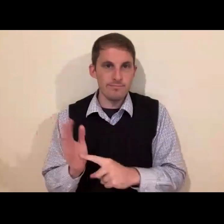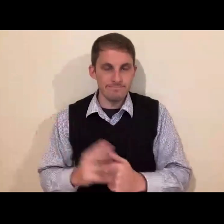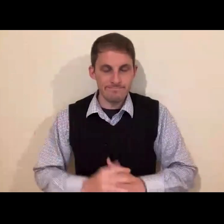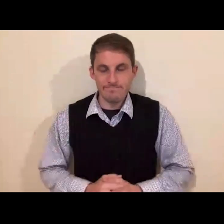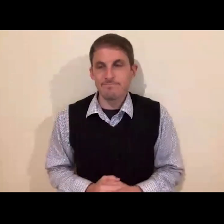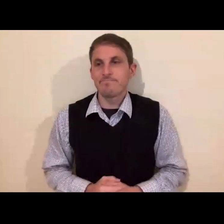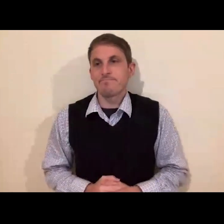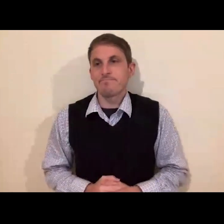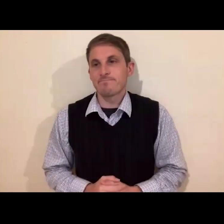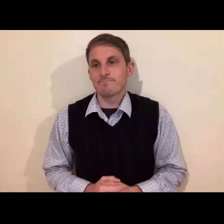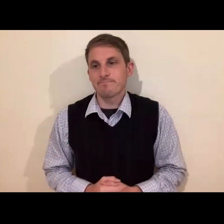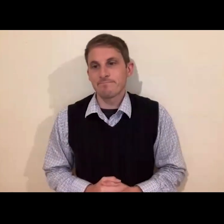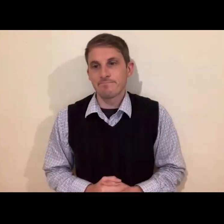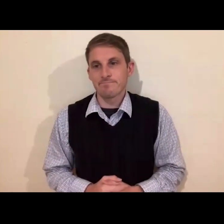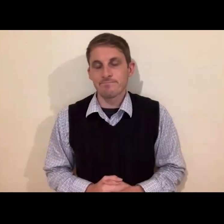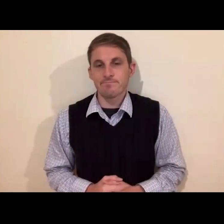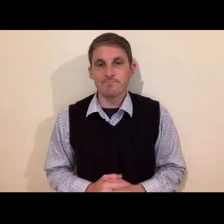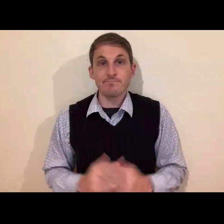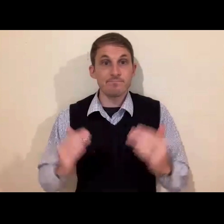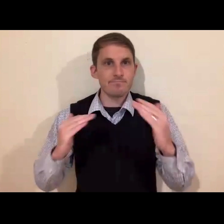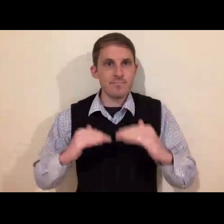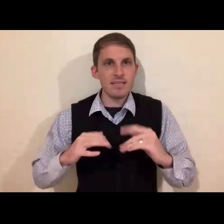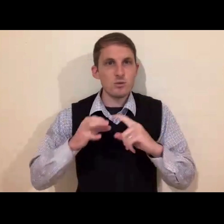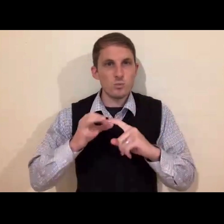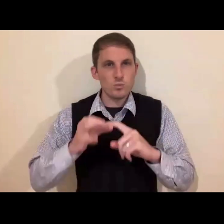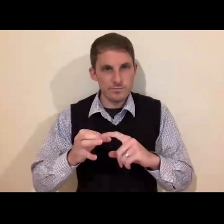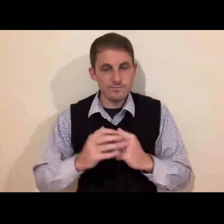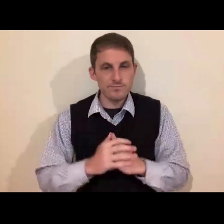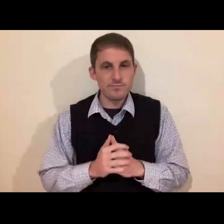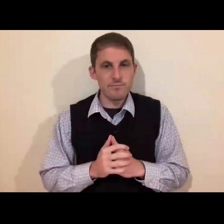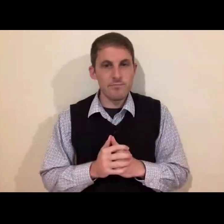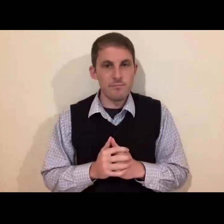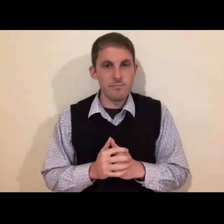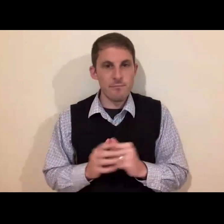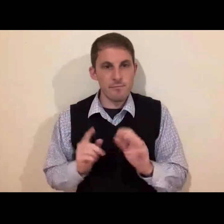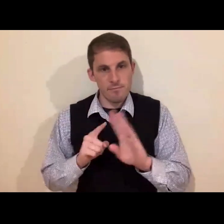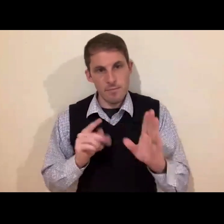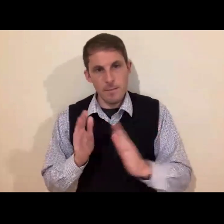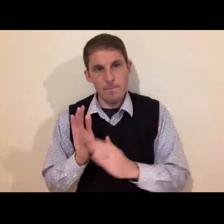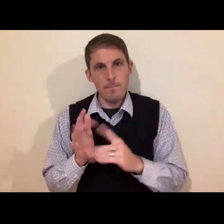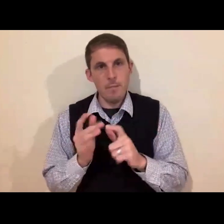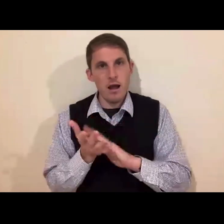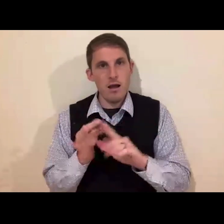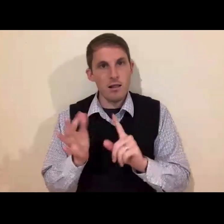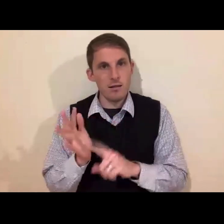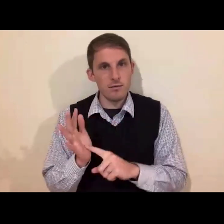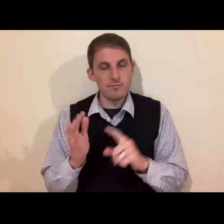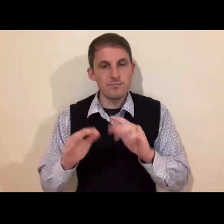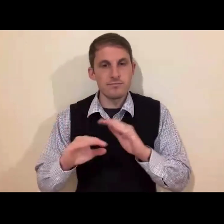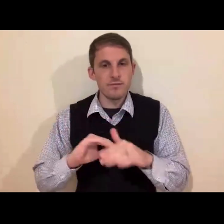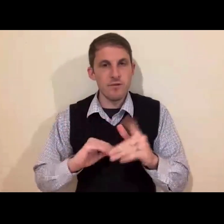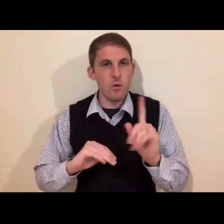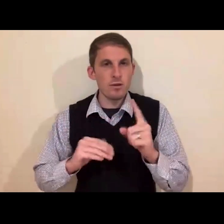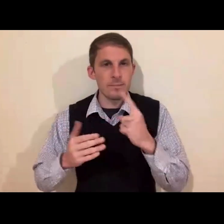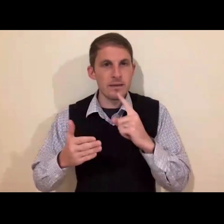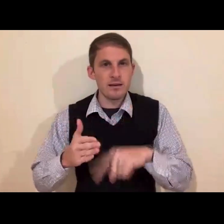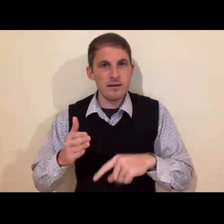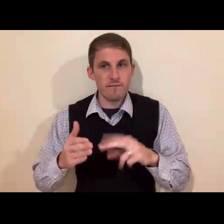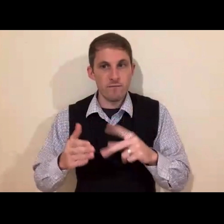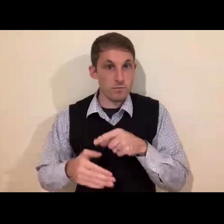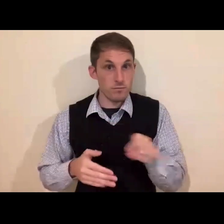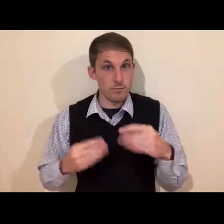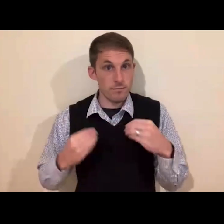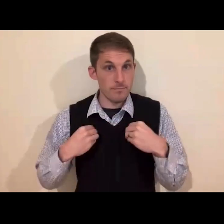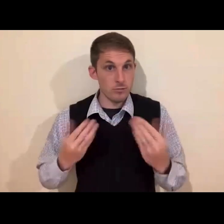All right, lovely. Thanks, Emma. And I think the next question is going to be for you, Michael. So it's around what is the penalty for